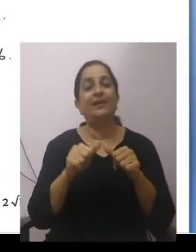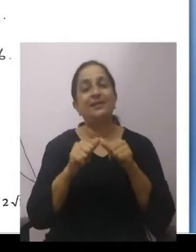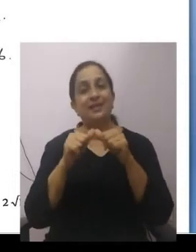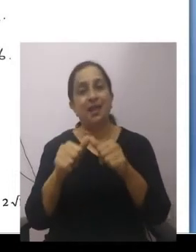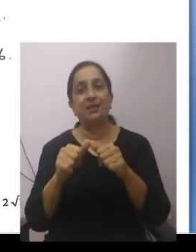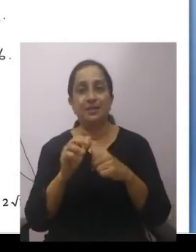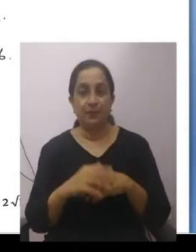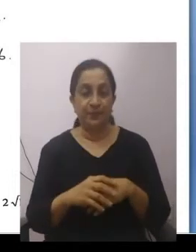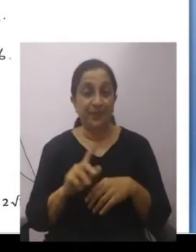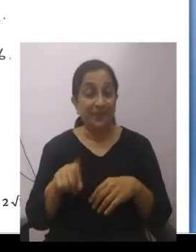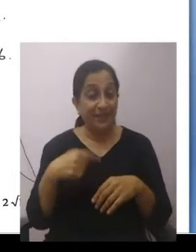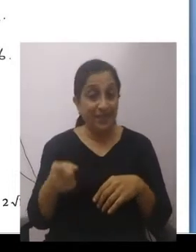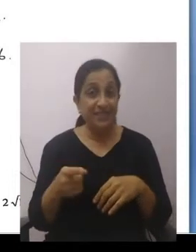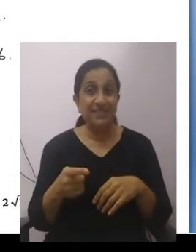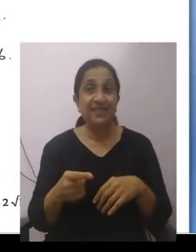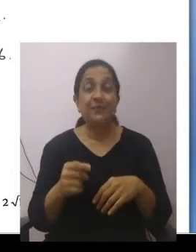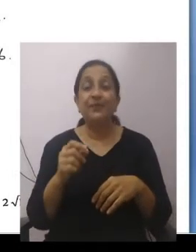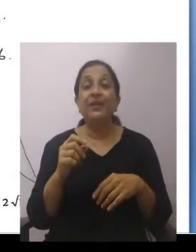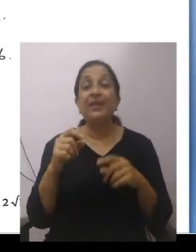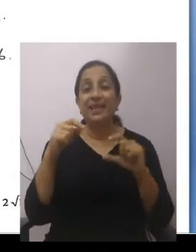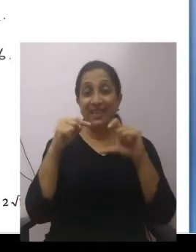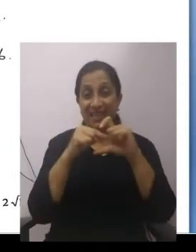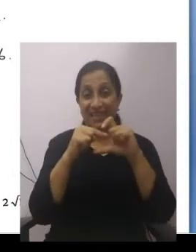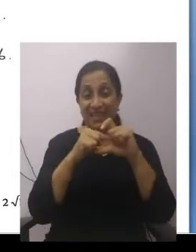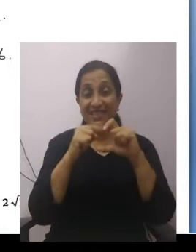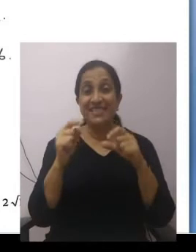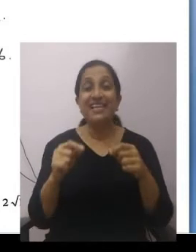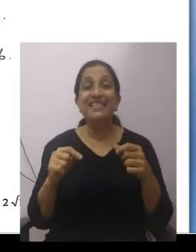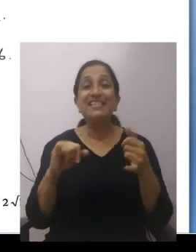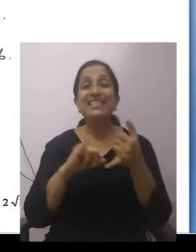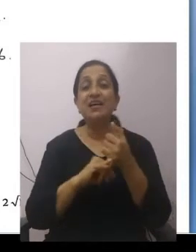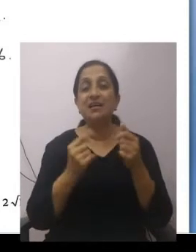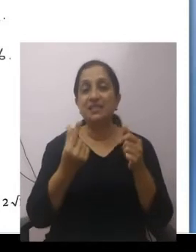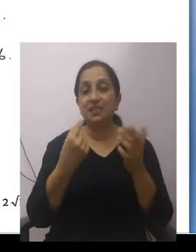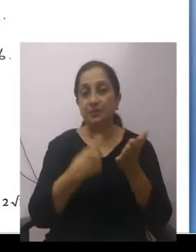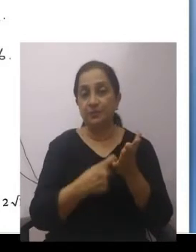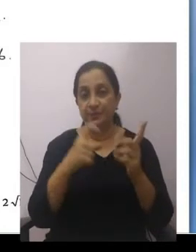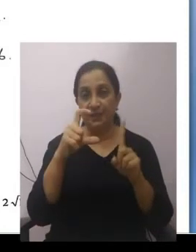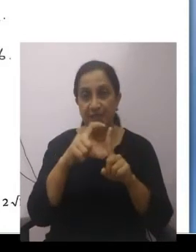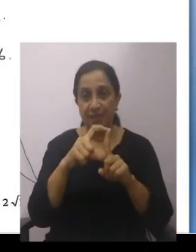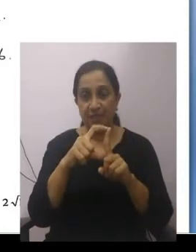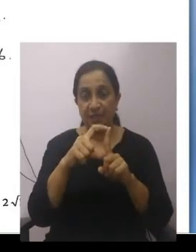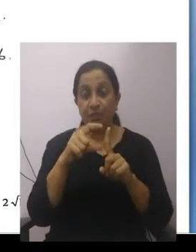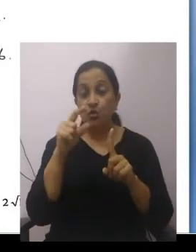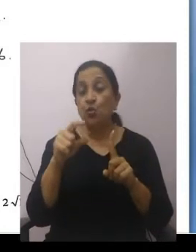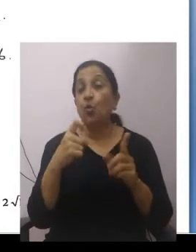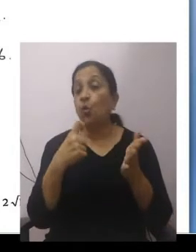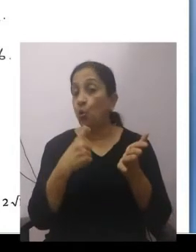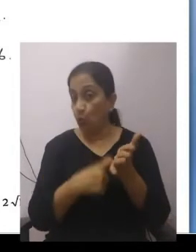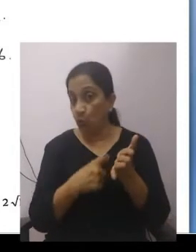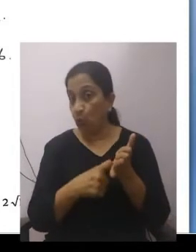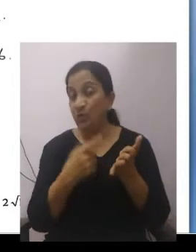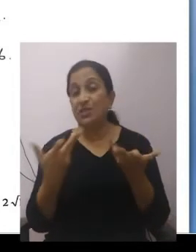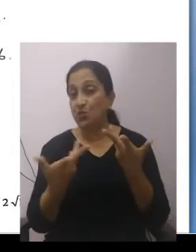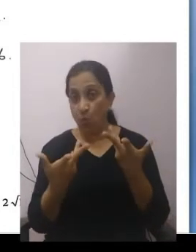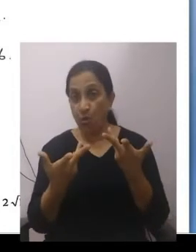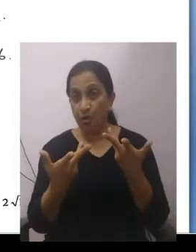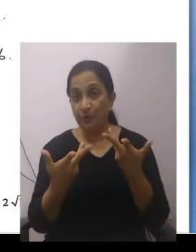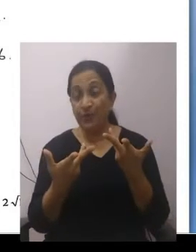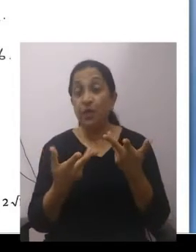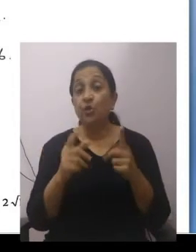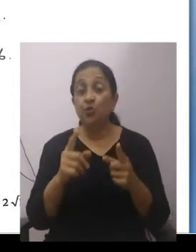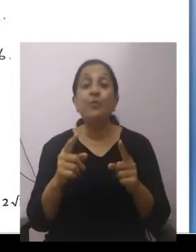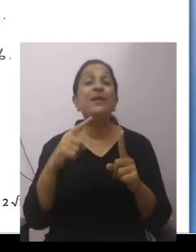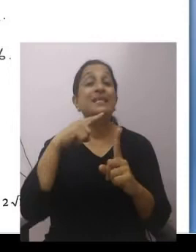Next, surds. What is the sum of this one? Very easy. Remember one thing in surds, you can